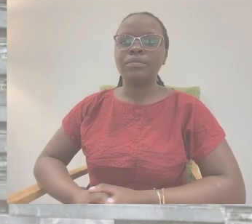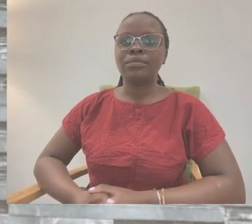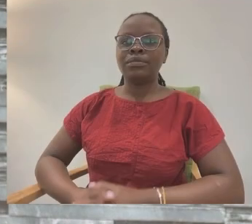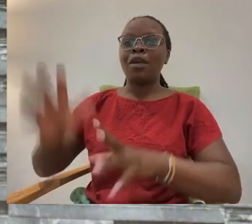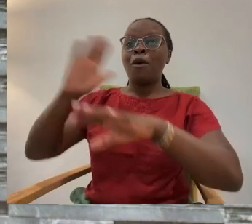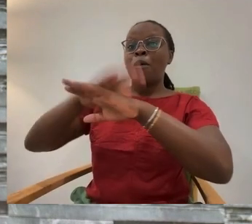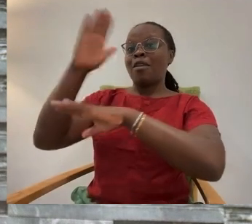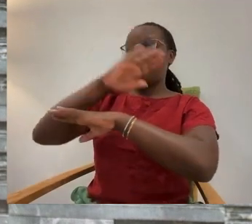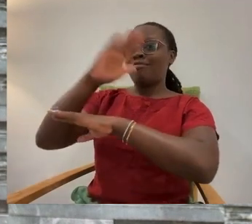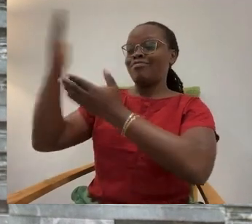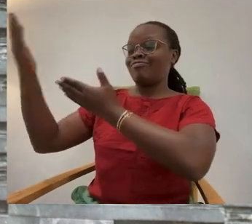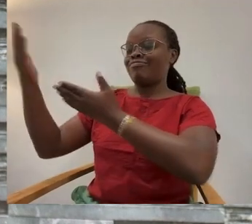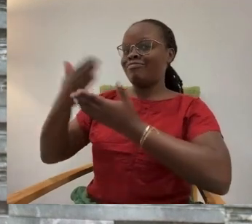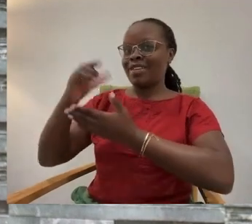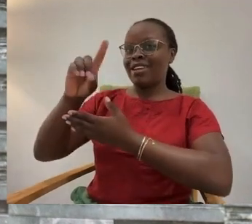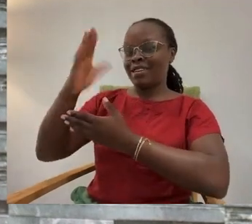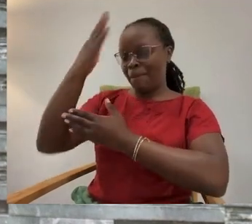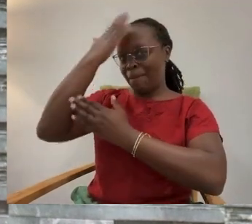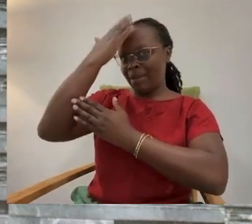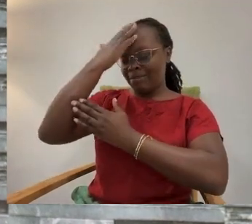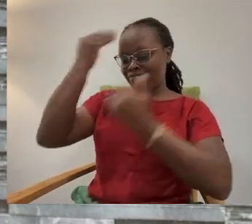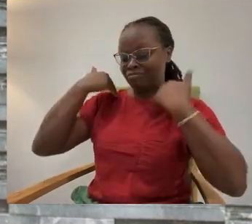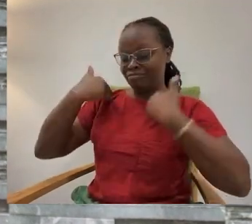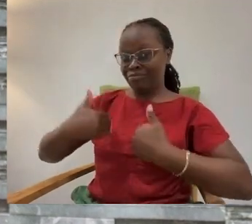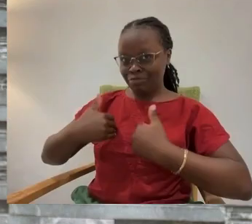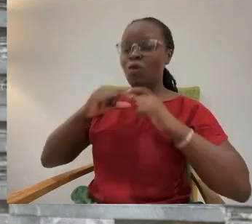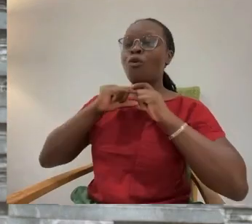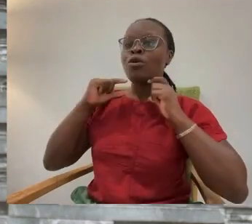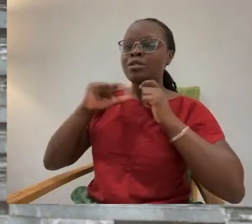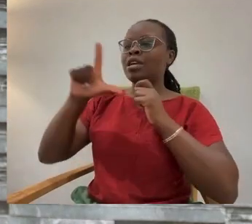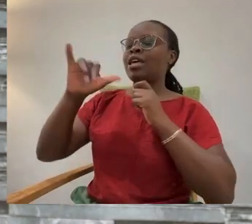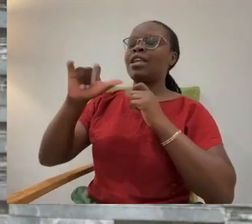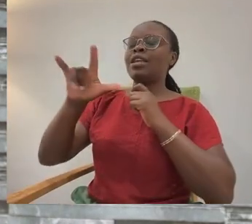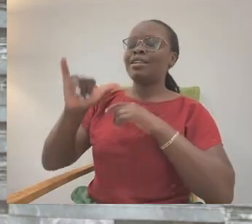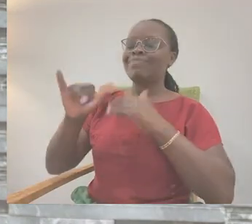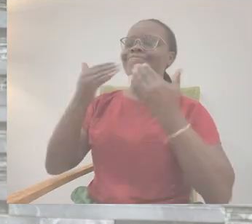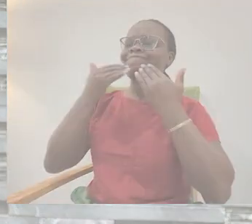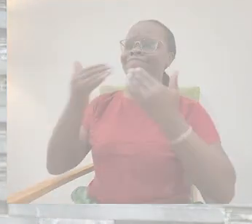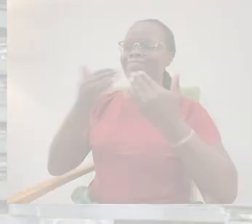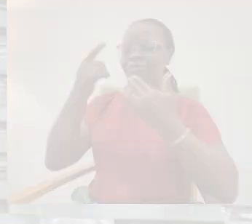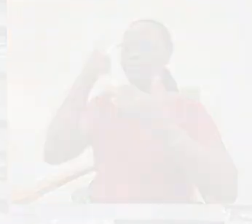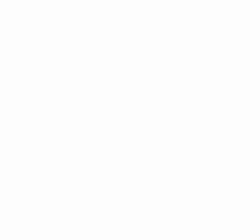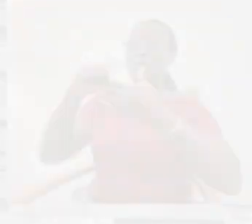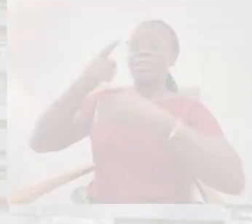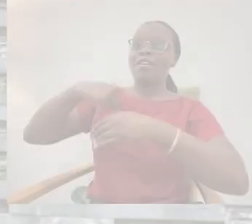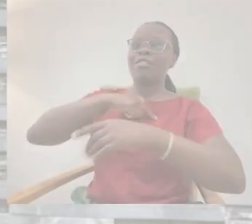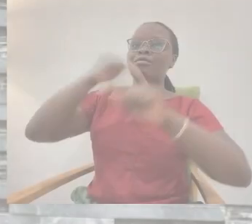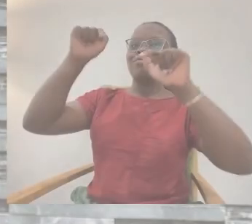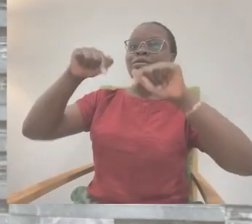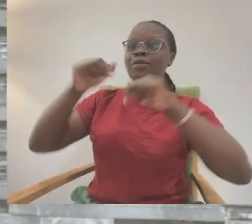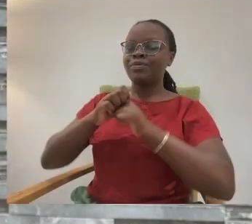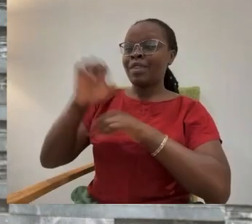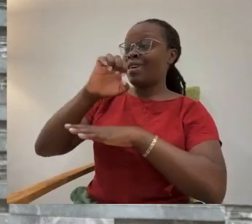Good evening and karibuni to EdTech Mondays. I'm your moderator, Lily Bakala Piper, and thank you for joining us today.